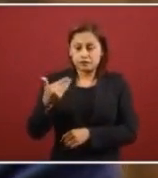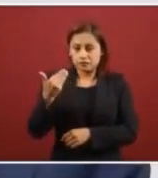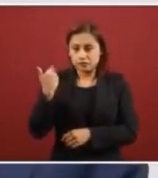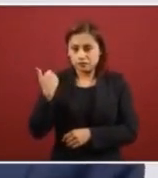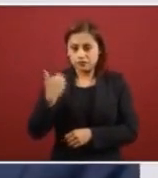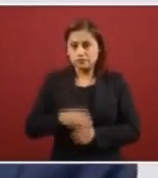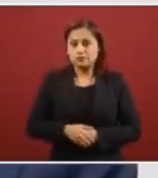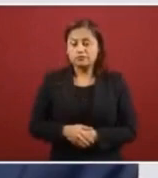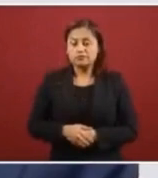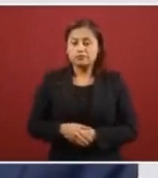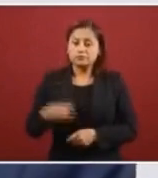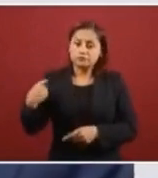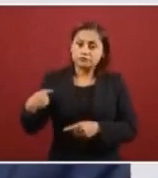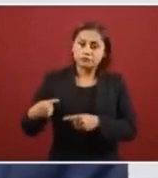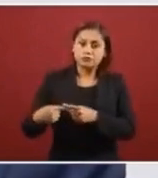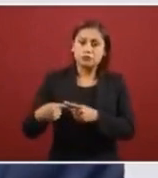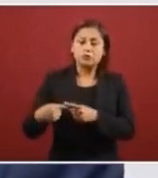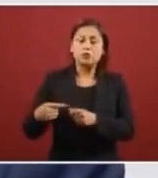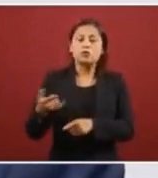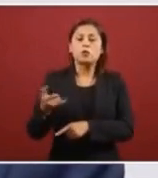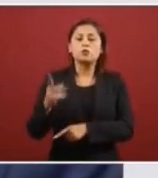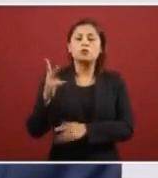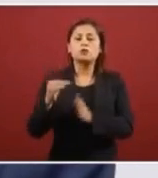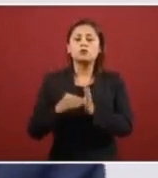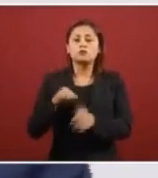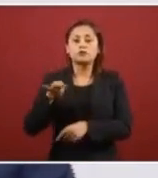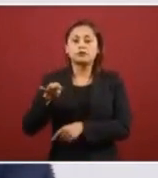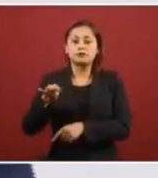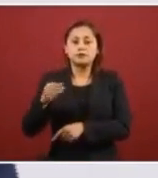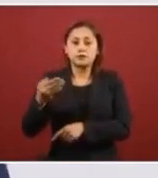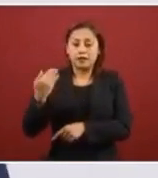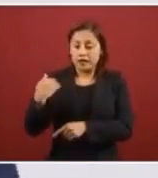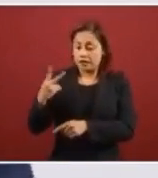2018 to July of 2019